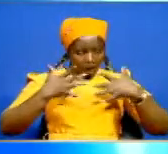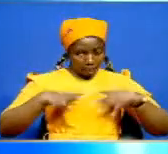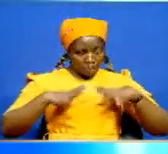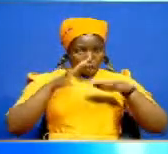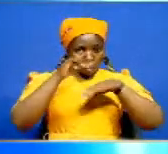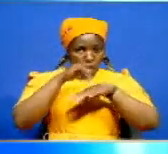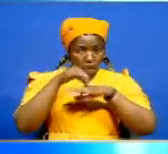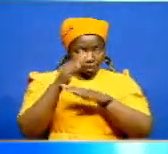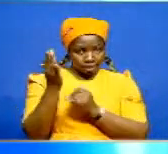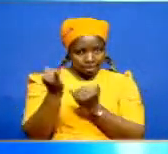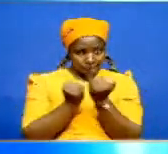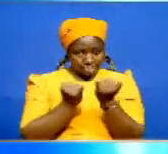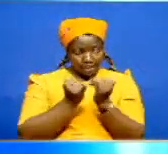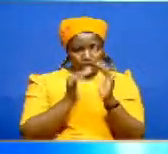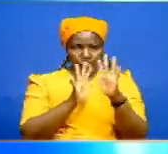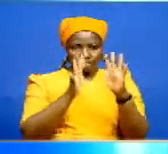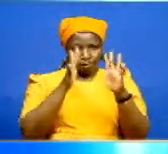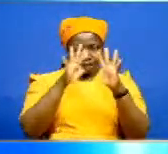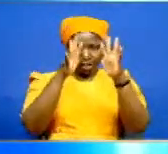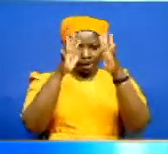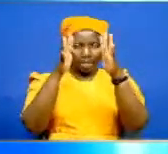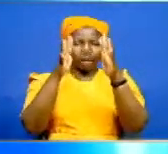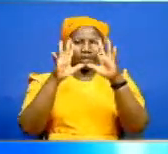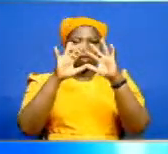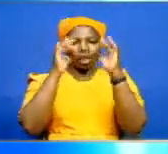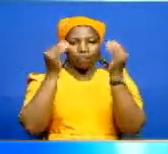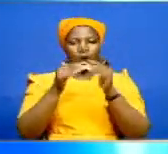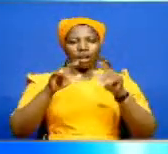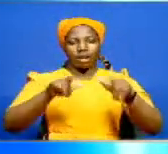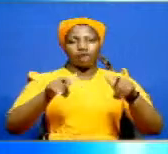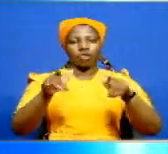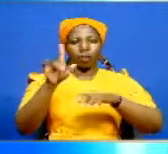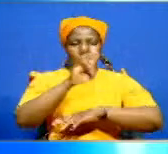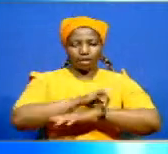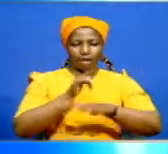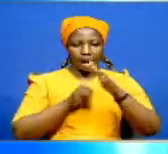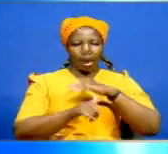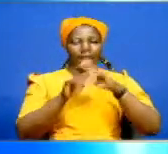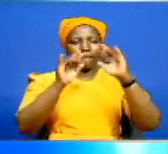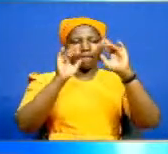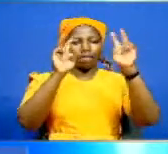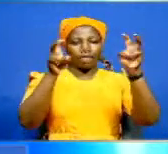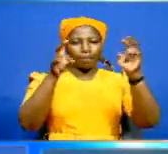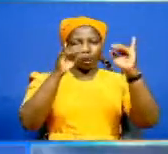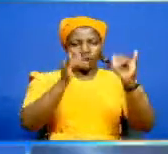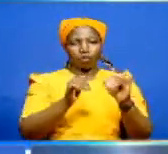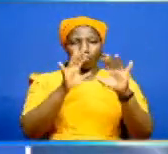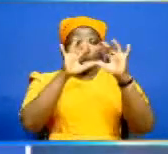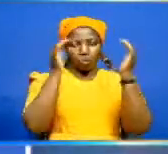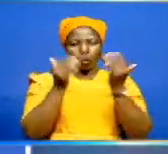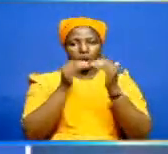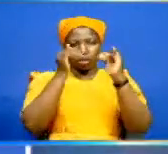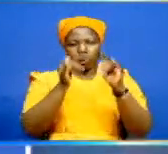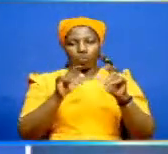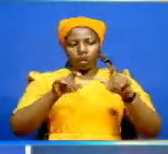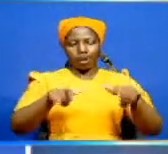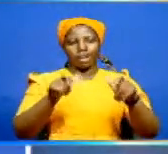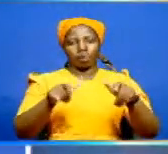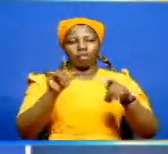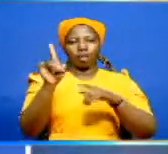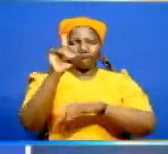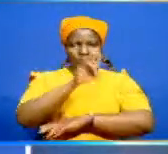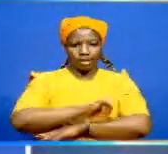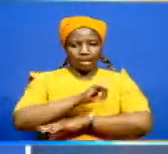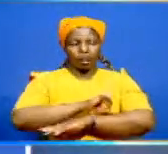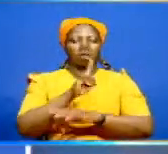Saturday commemorate the World Radio Day under the theme New World, New Radio. The day will be used to highlight the services